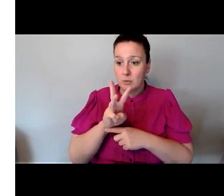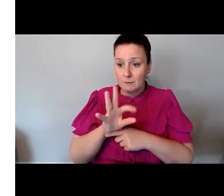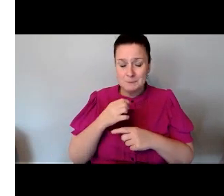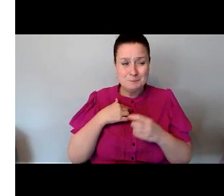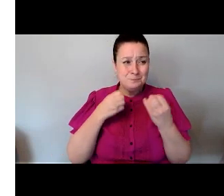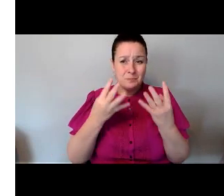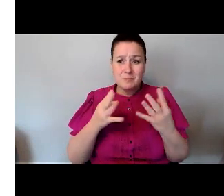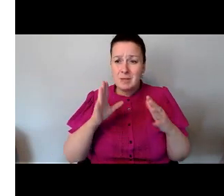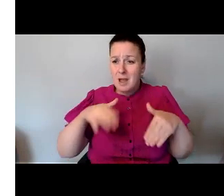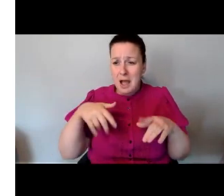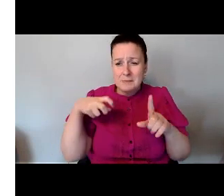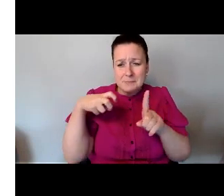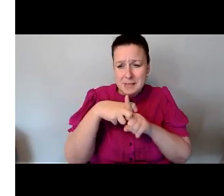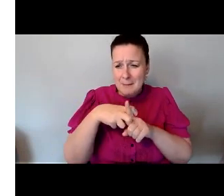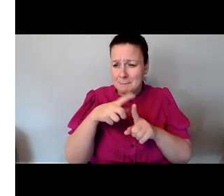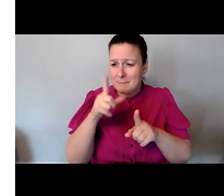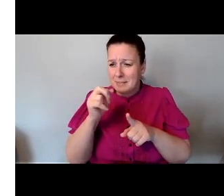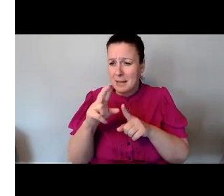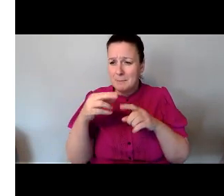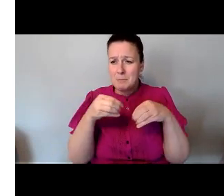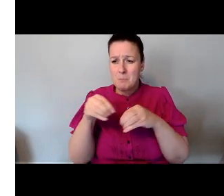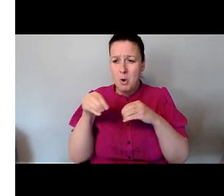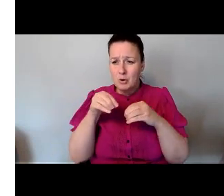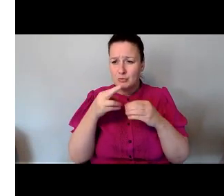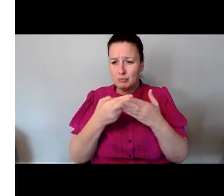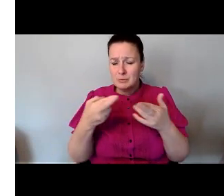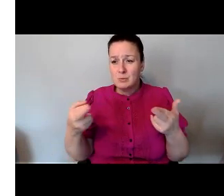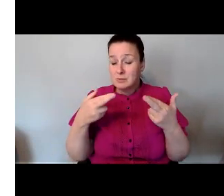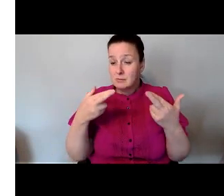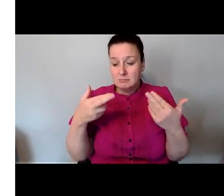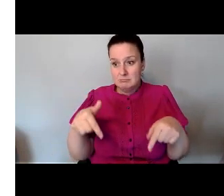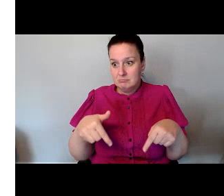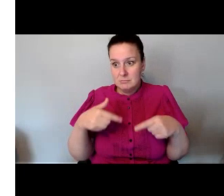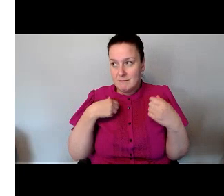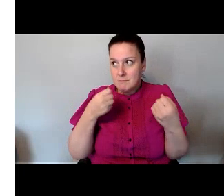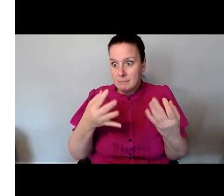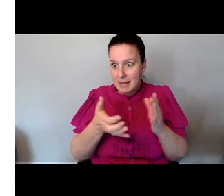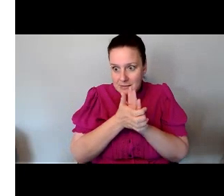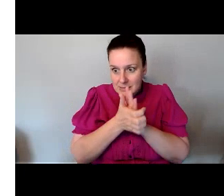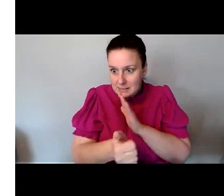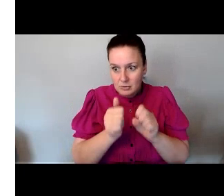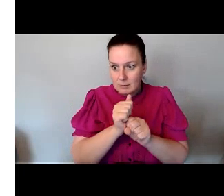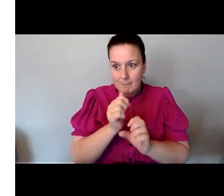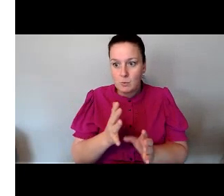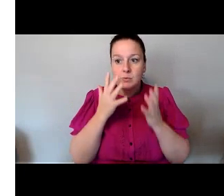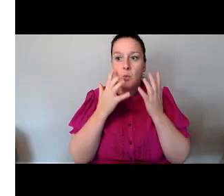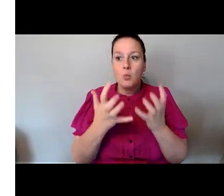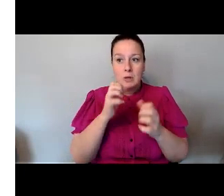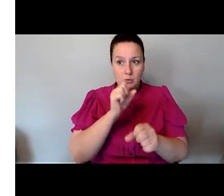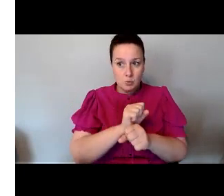labor market sources here. We've got many, many skilled employees that want to work and that want to